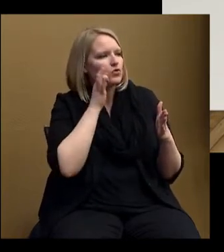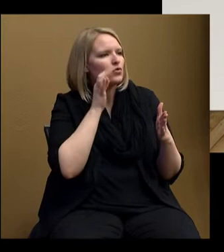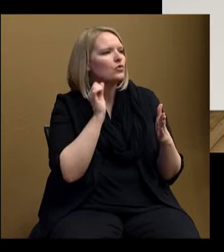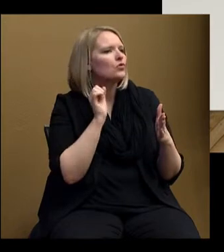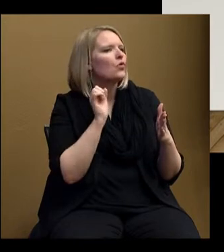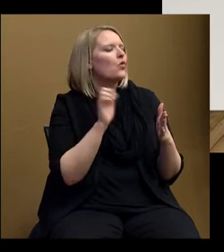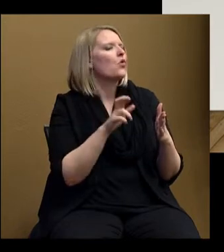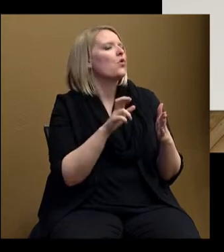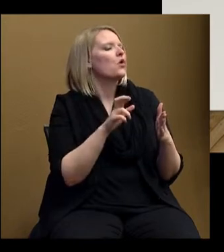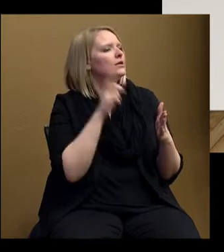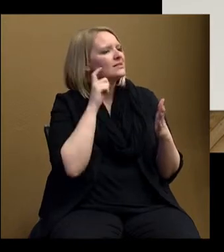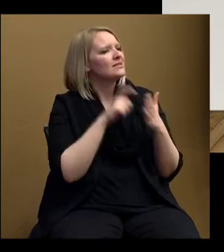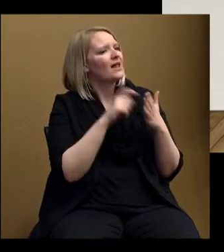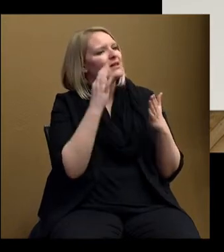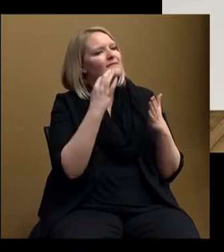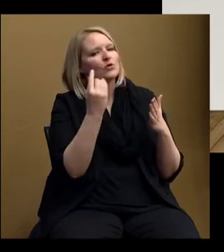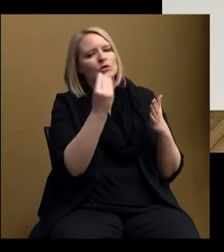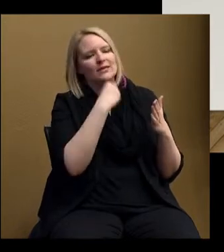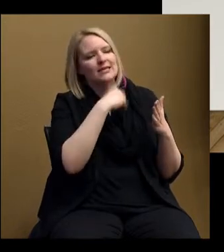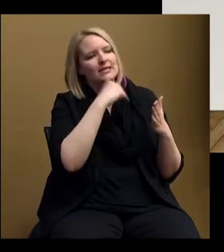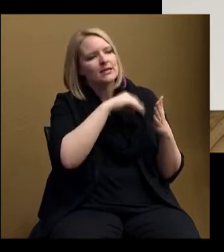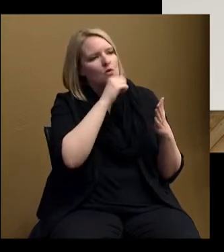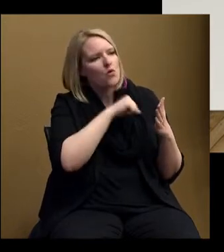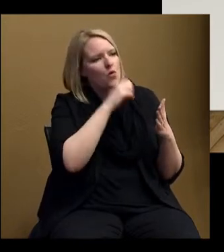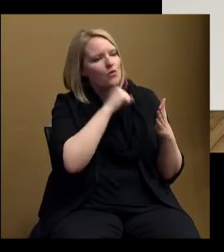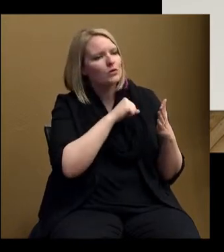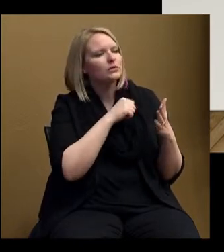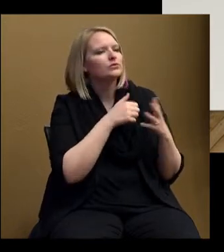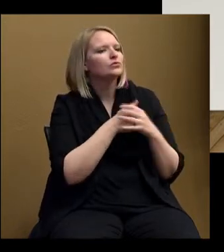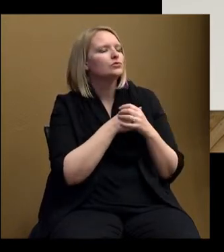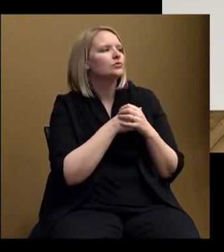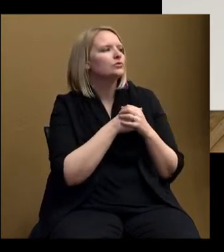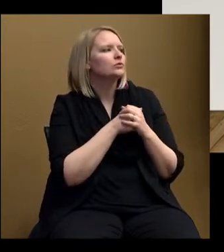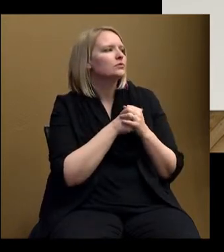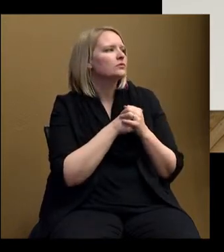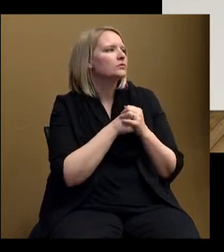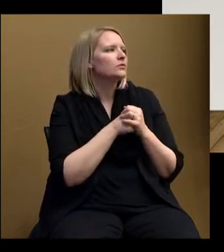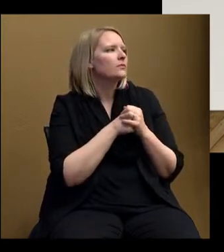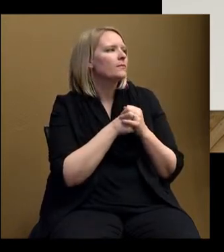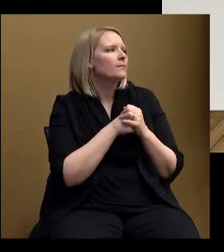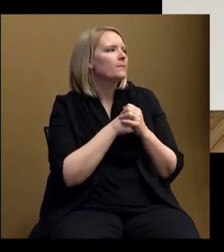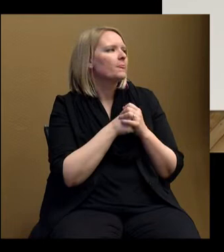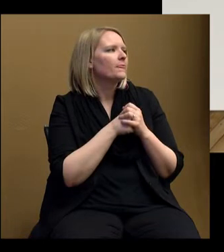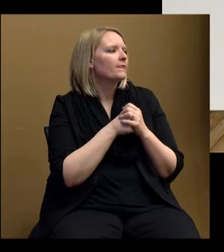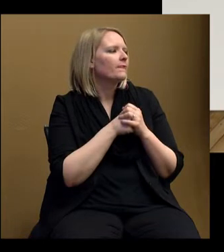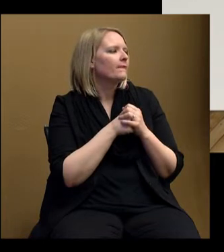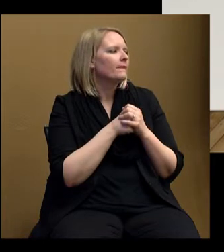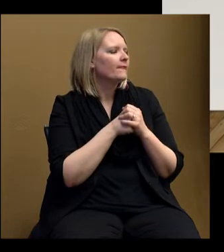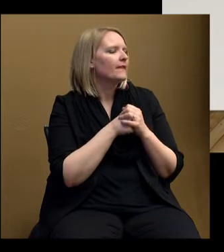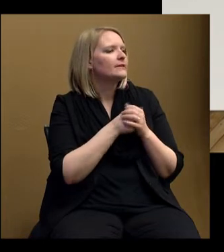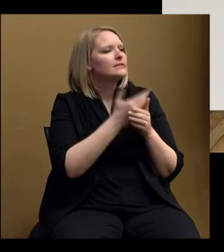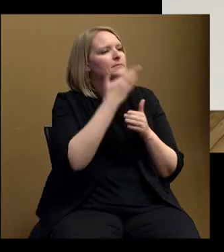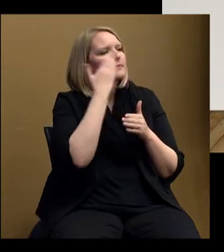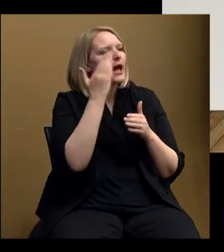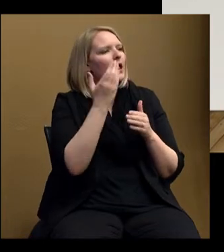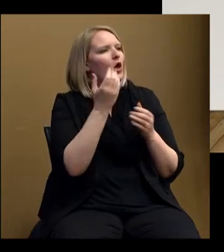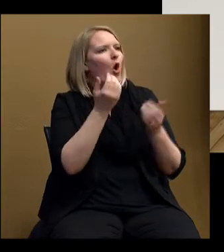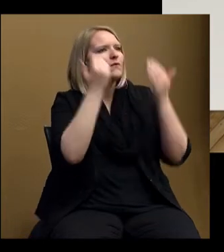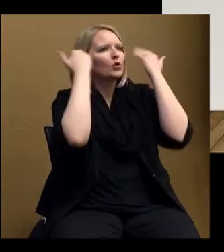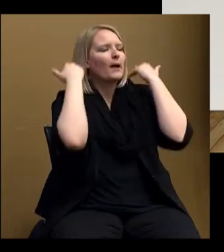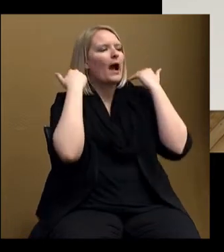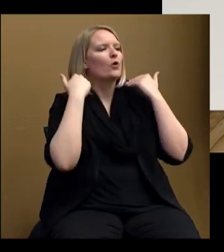if somebody's eating an orange like 3 offices away, right? So smell can be